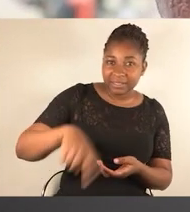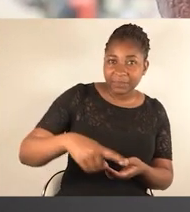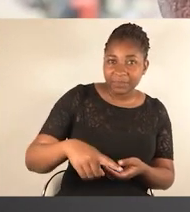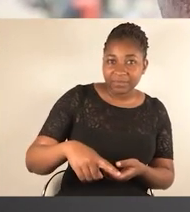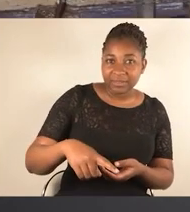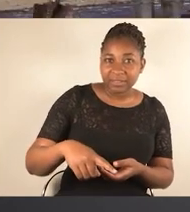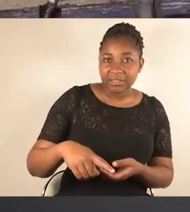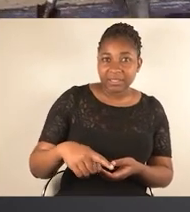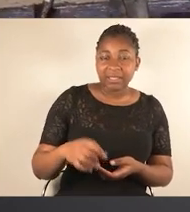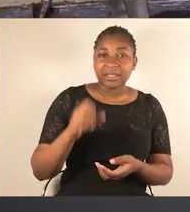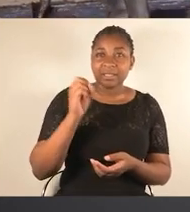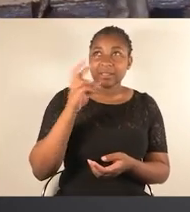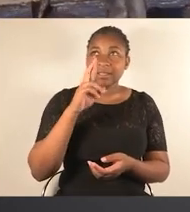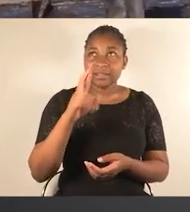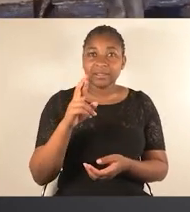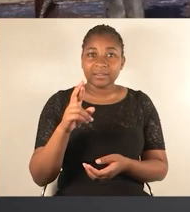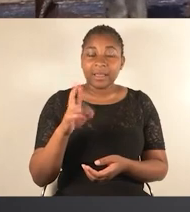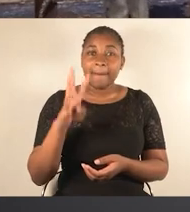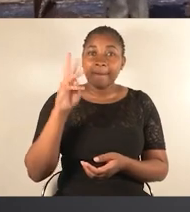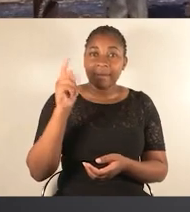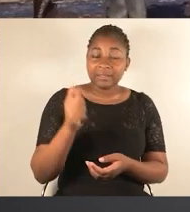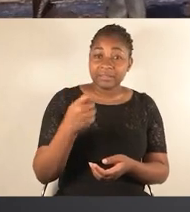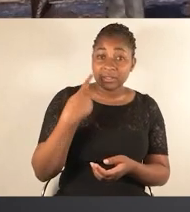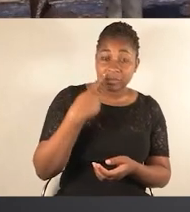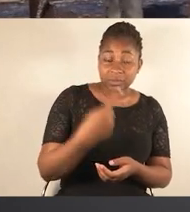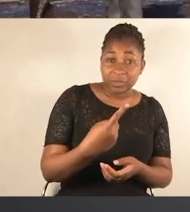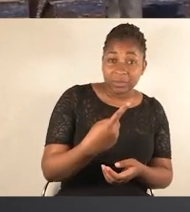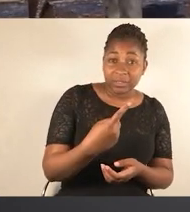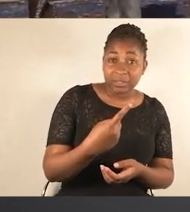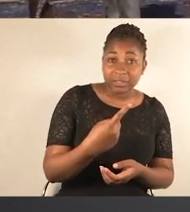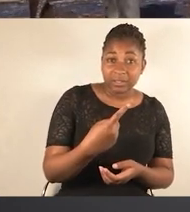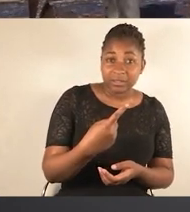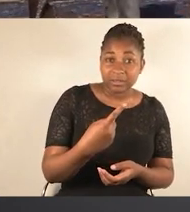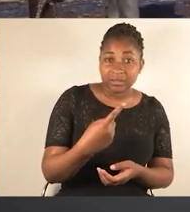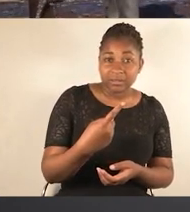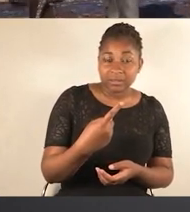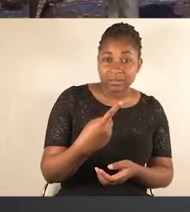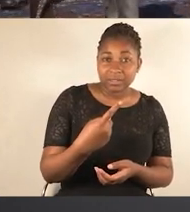section, the utilities are critical, particularly as we look at,